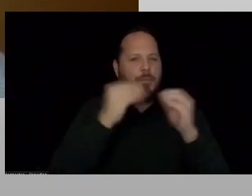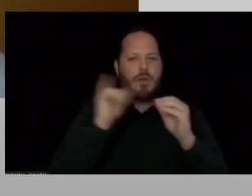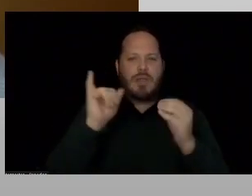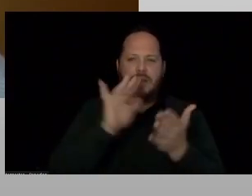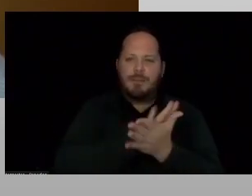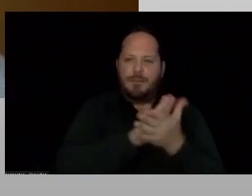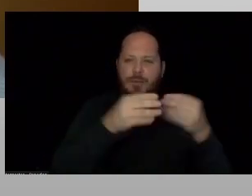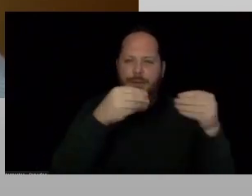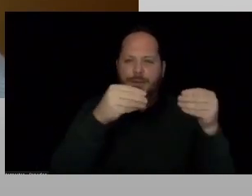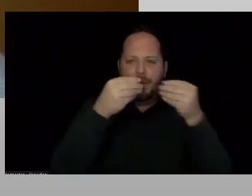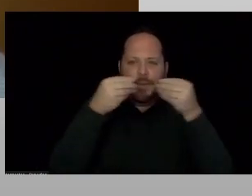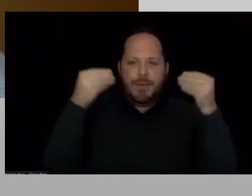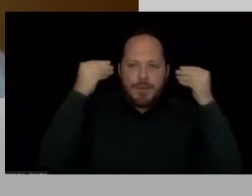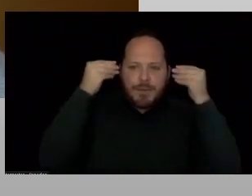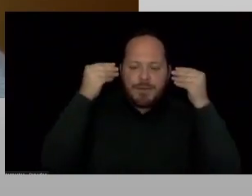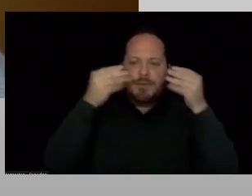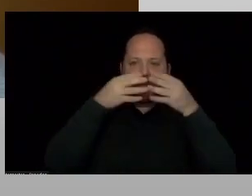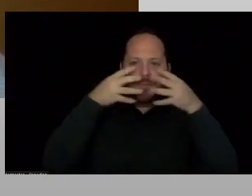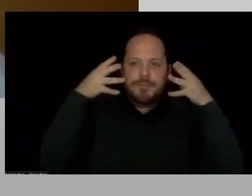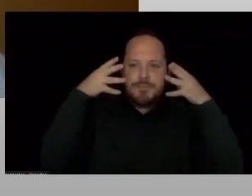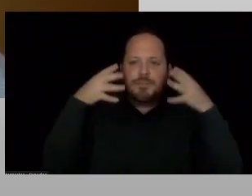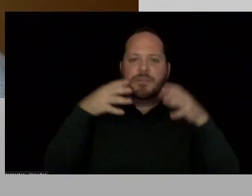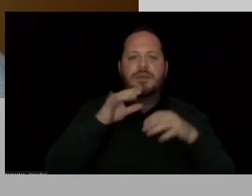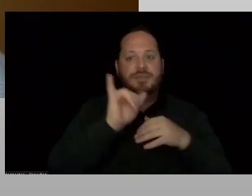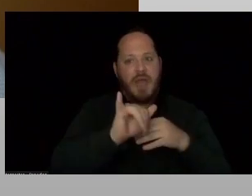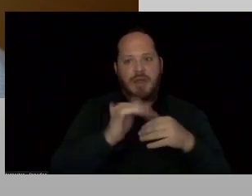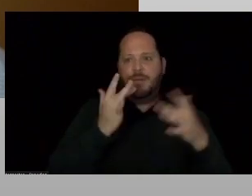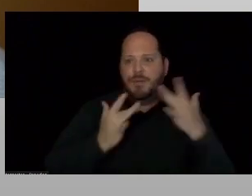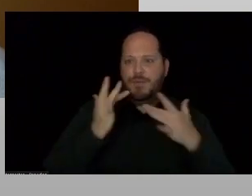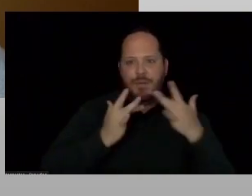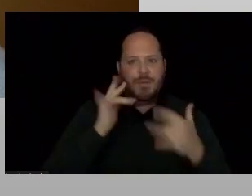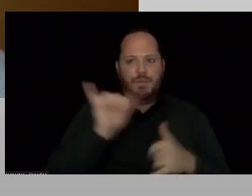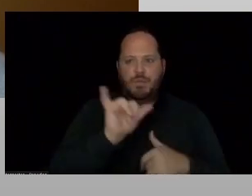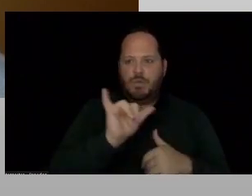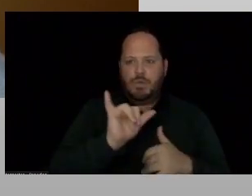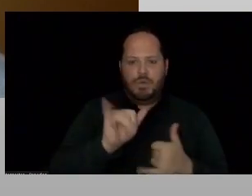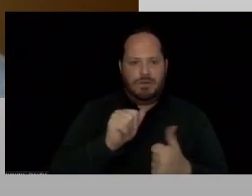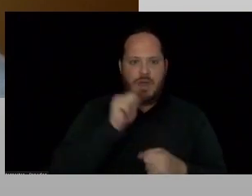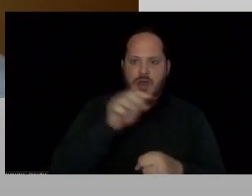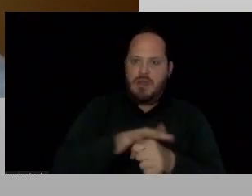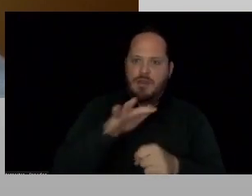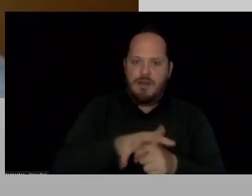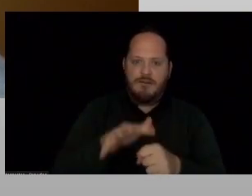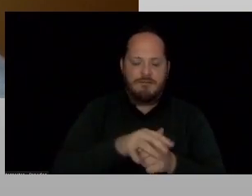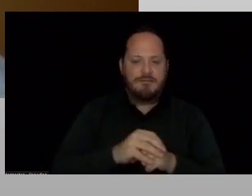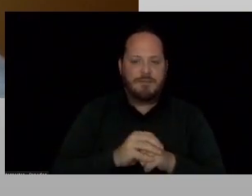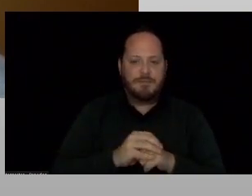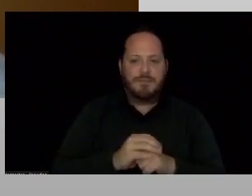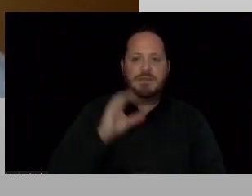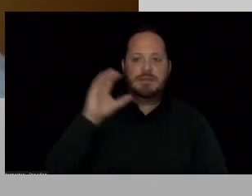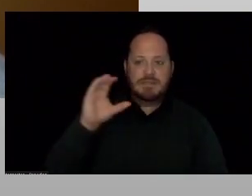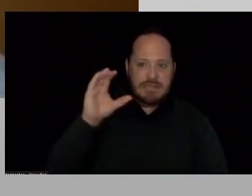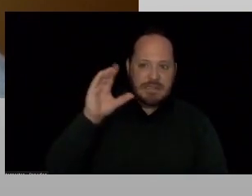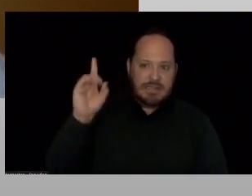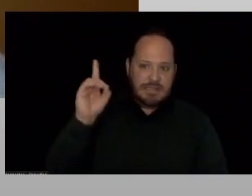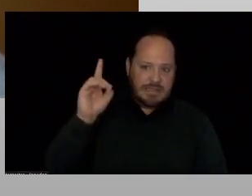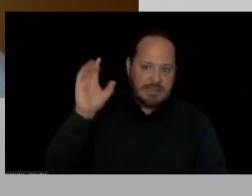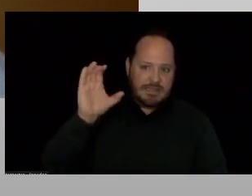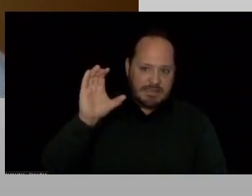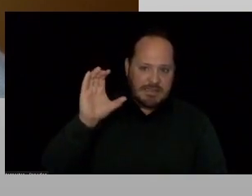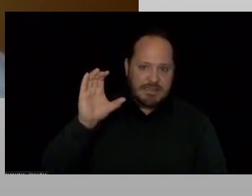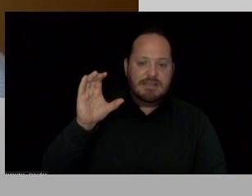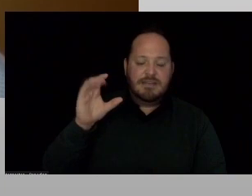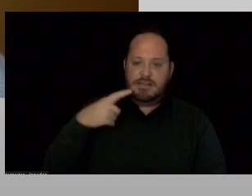a shortage of those, and not everybody has availability to those sorts of masks. The CDC has now said officially, in settings where